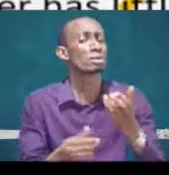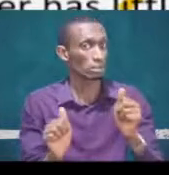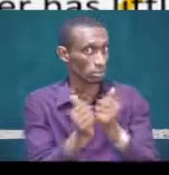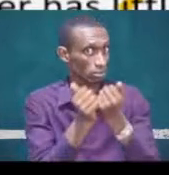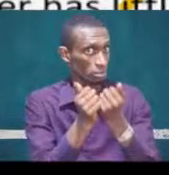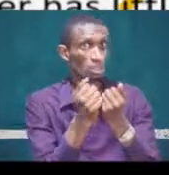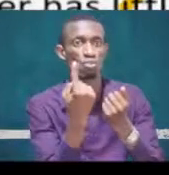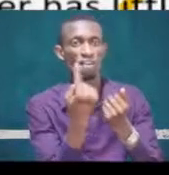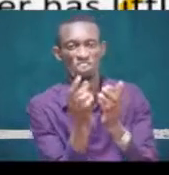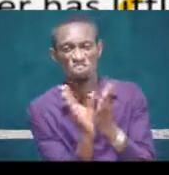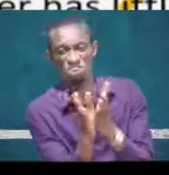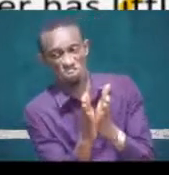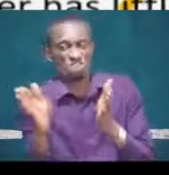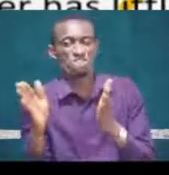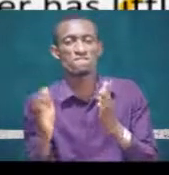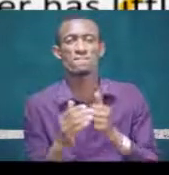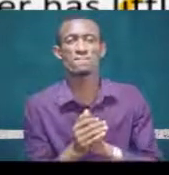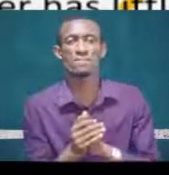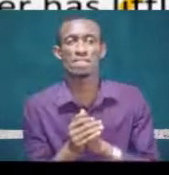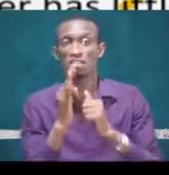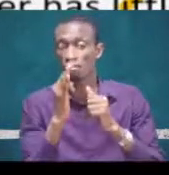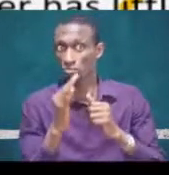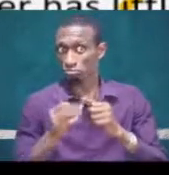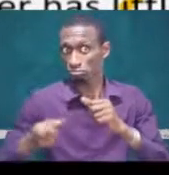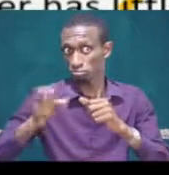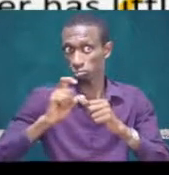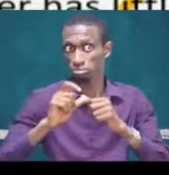Now, what does this mean? If it were possible